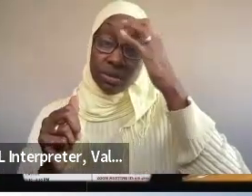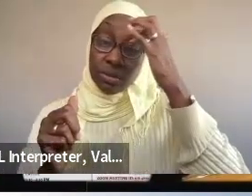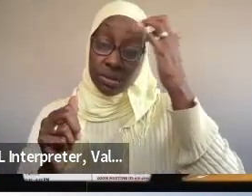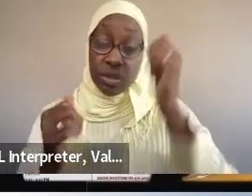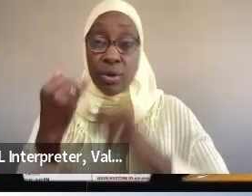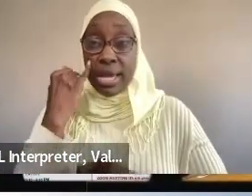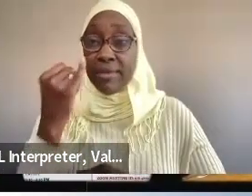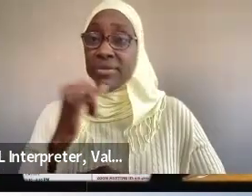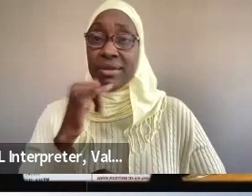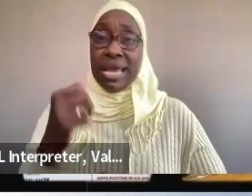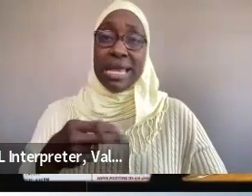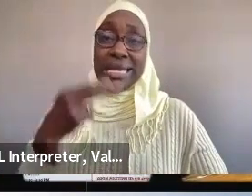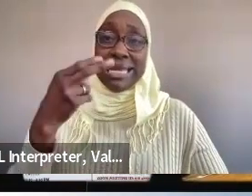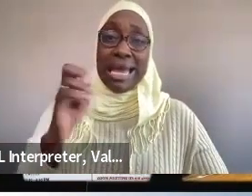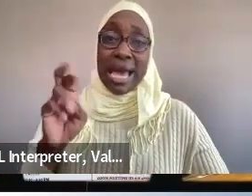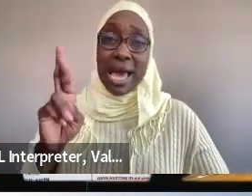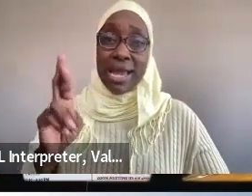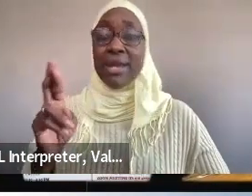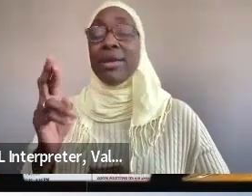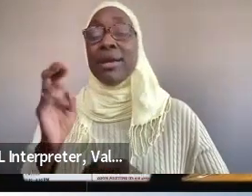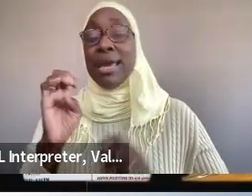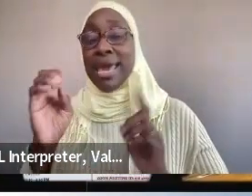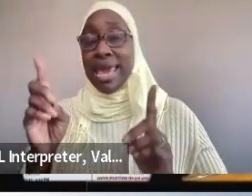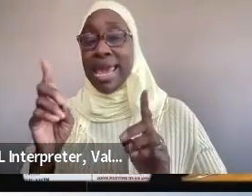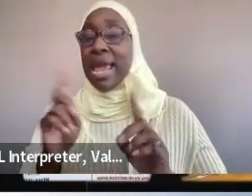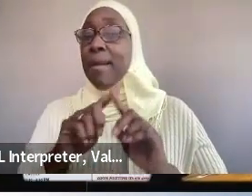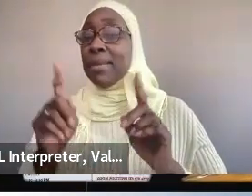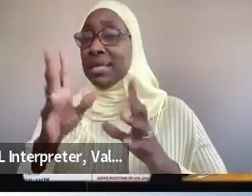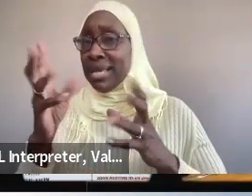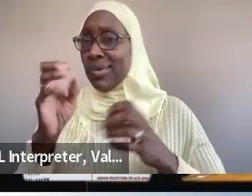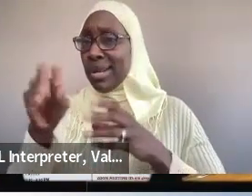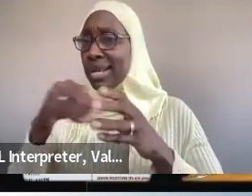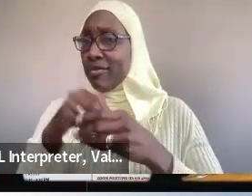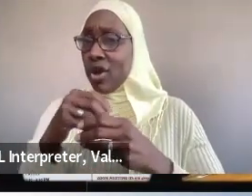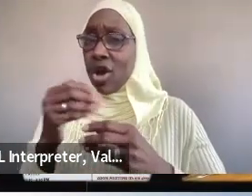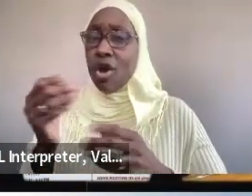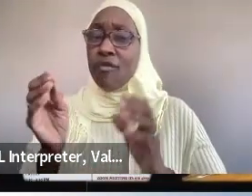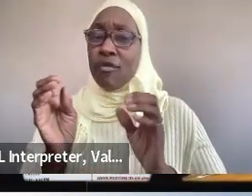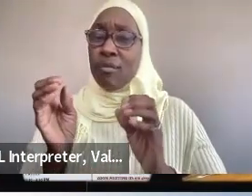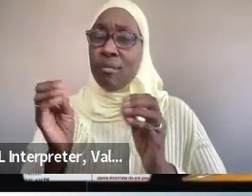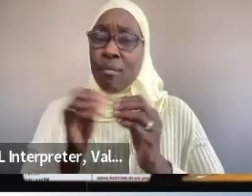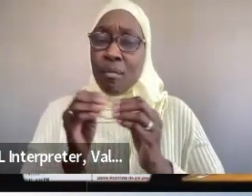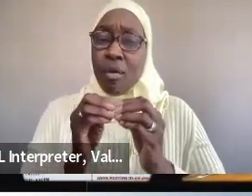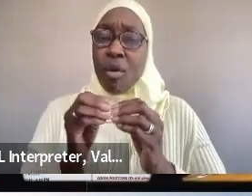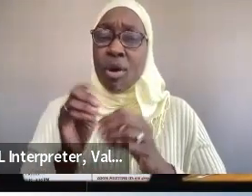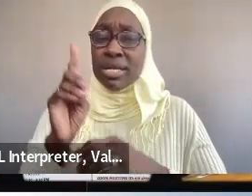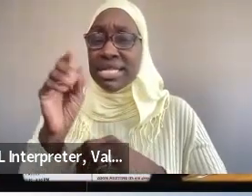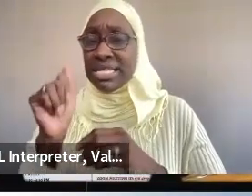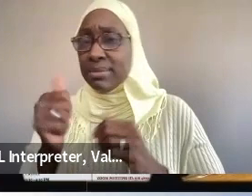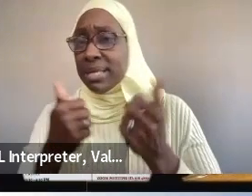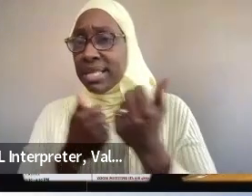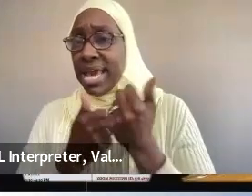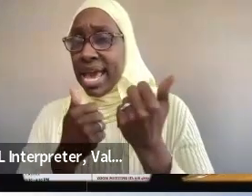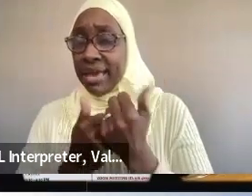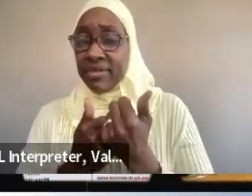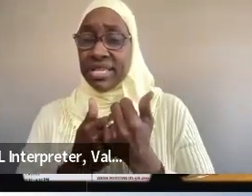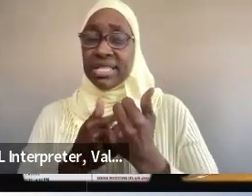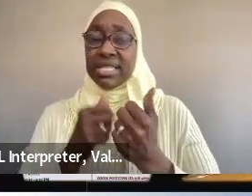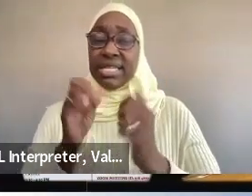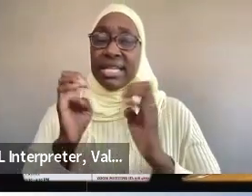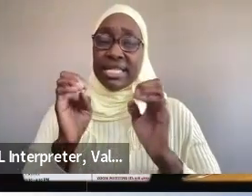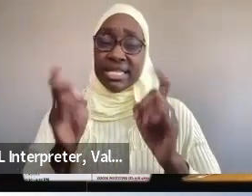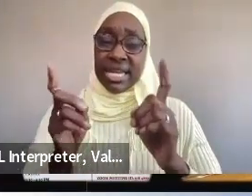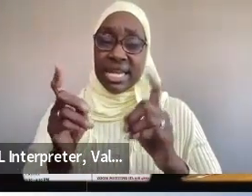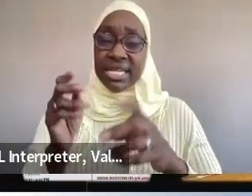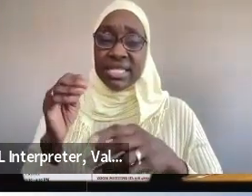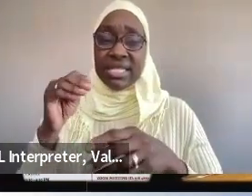they just want to integrate more disability advocacy and literacy into their, workplace or whatever initiatives they're involved with,